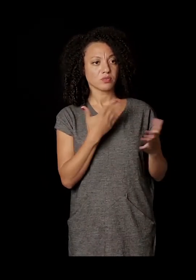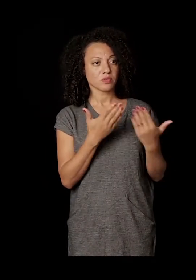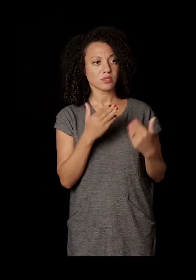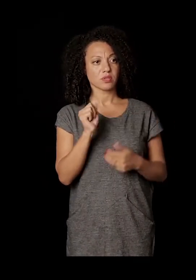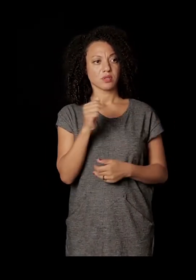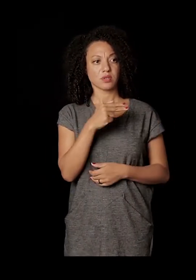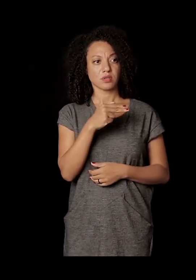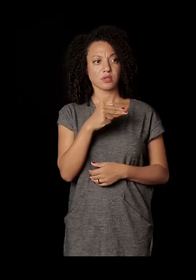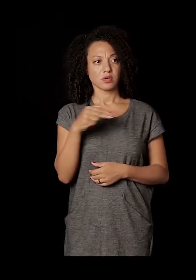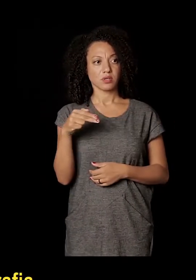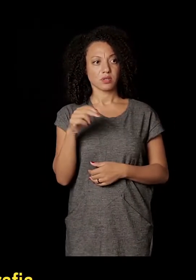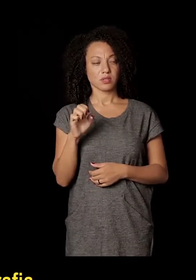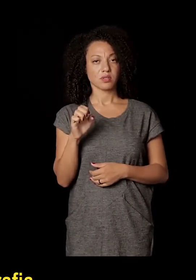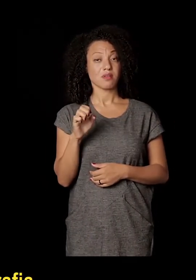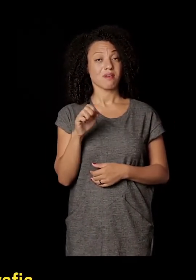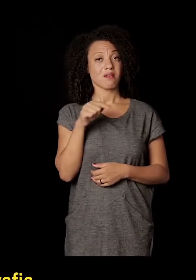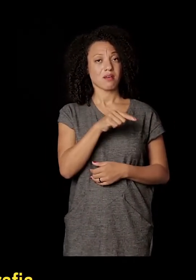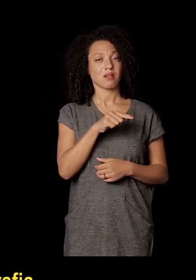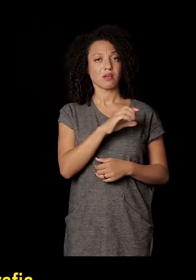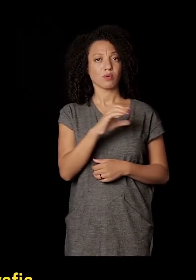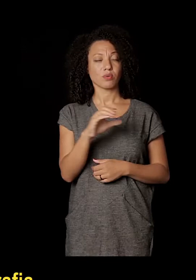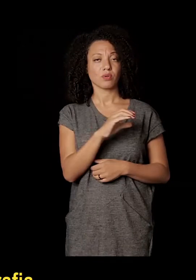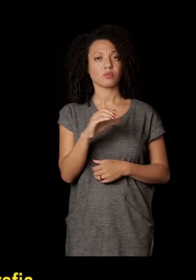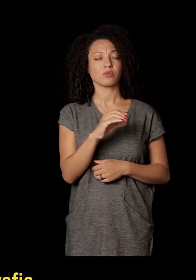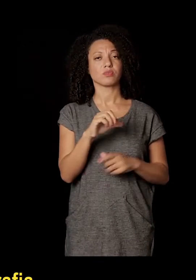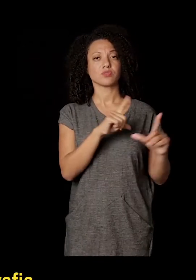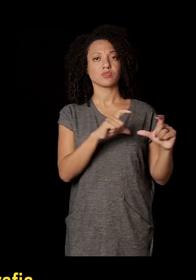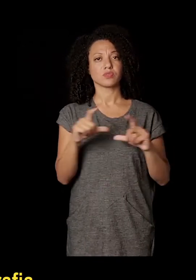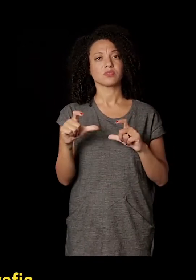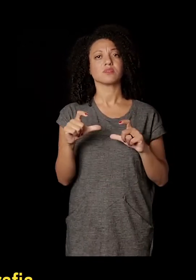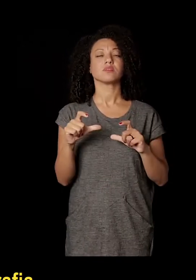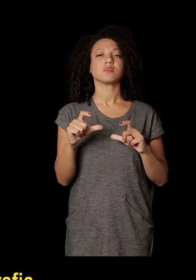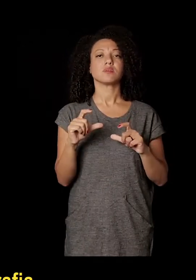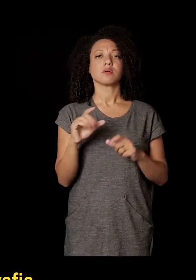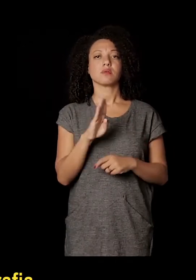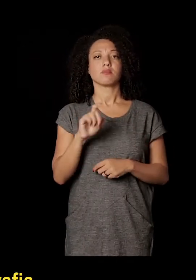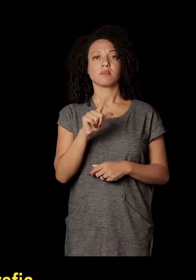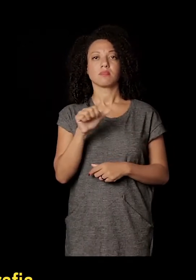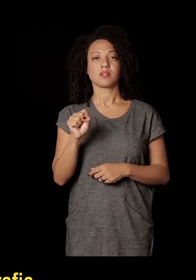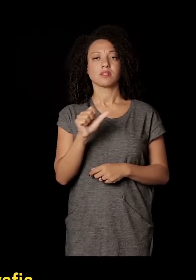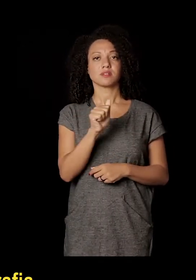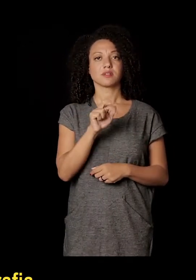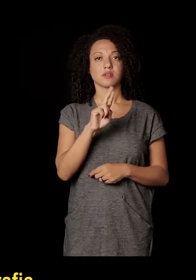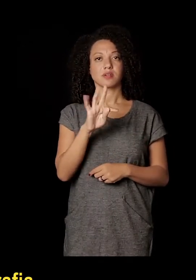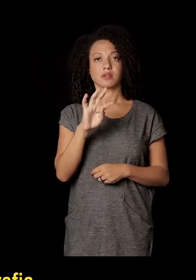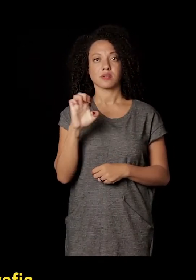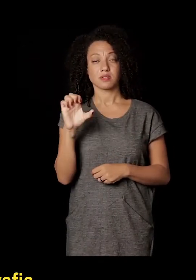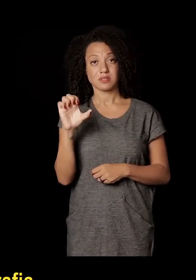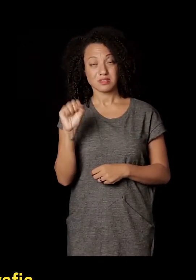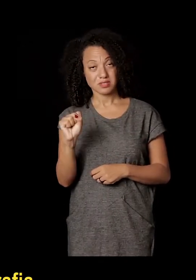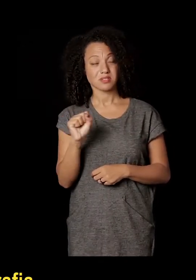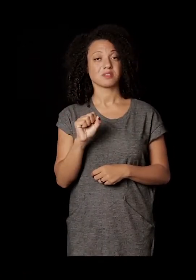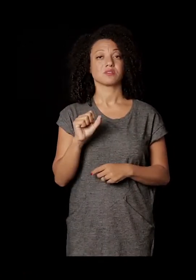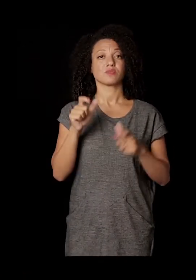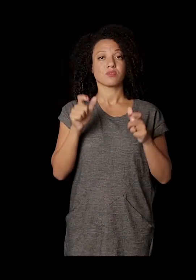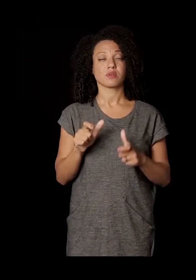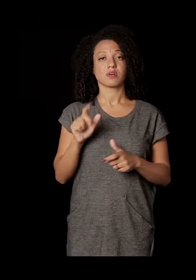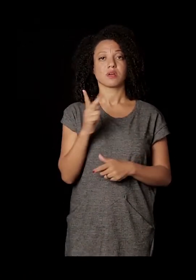talking to the photographers, Ann Tucker, who is the curator of photography for the Museum of Fine Arts Houston.